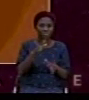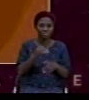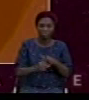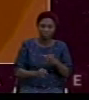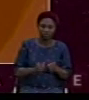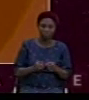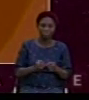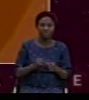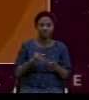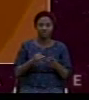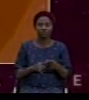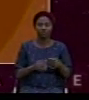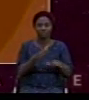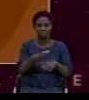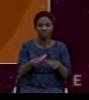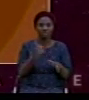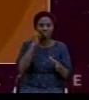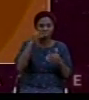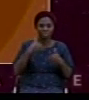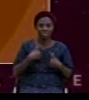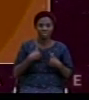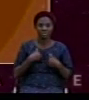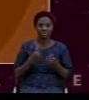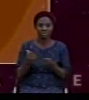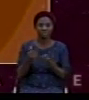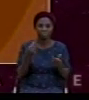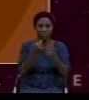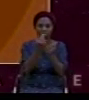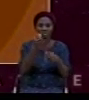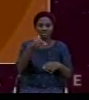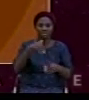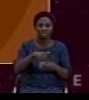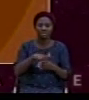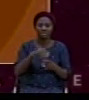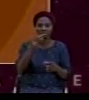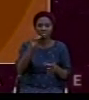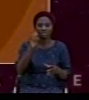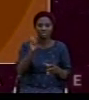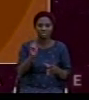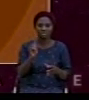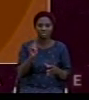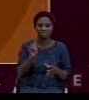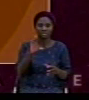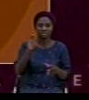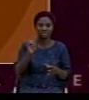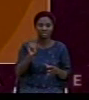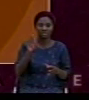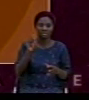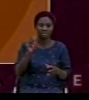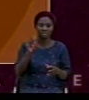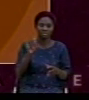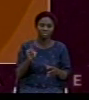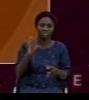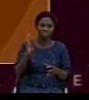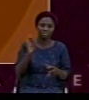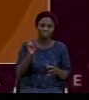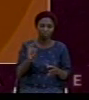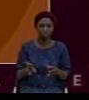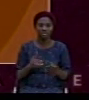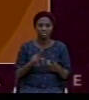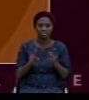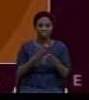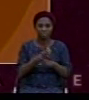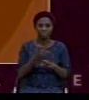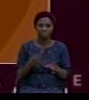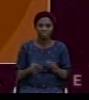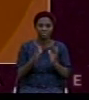in December. But after the prayer of the man of God tonight, you can see them singing and rejoicing